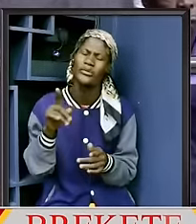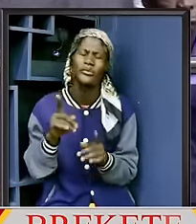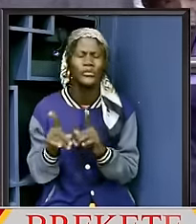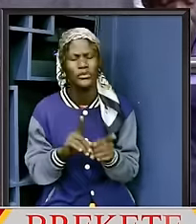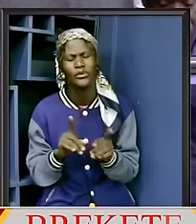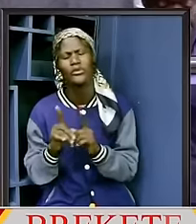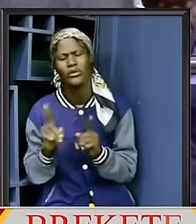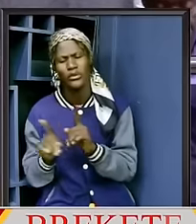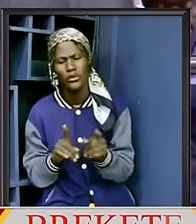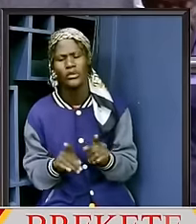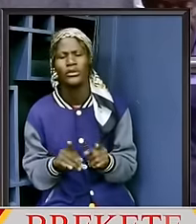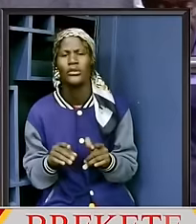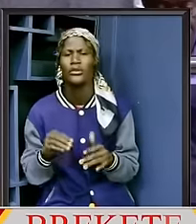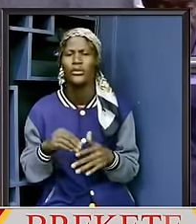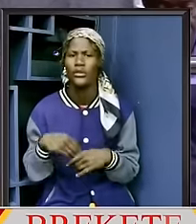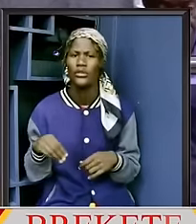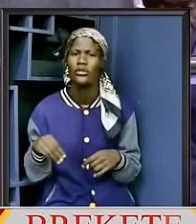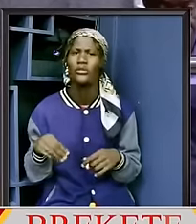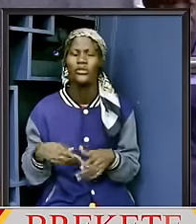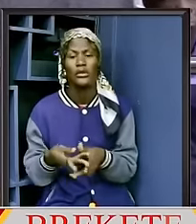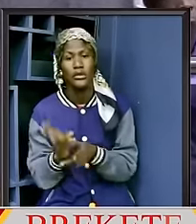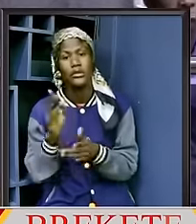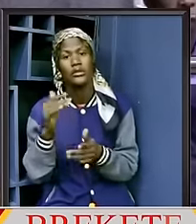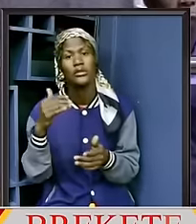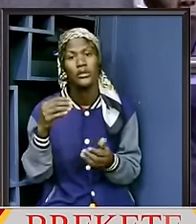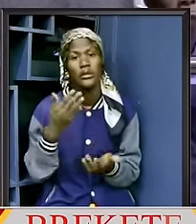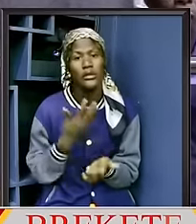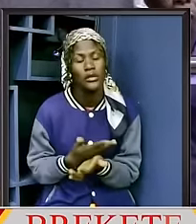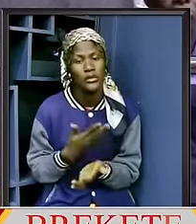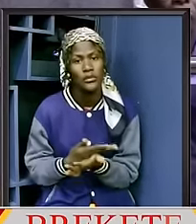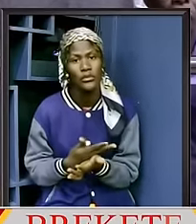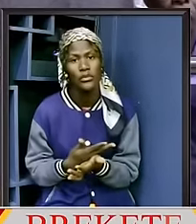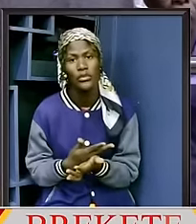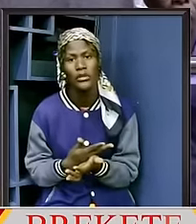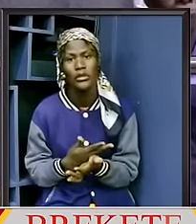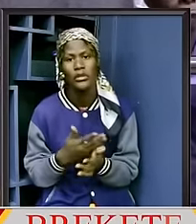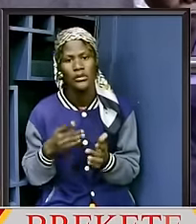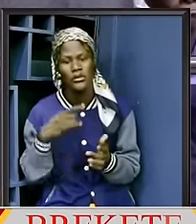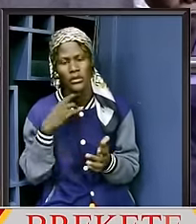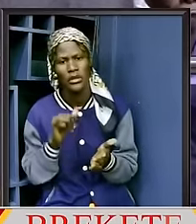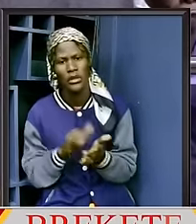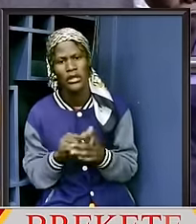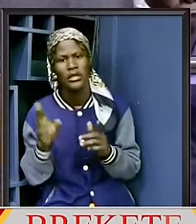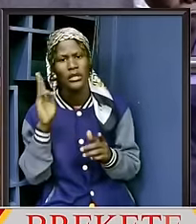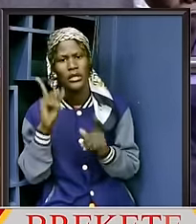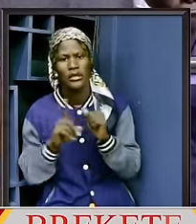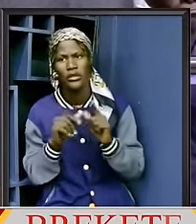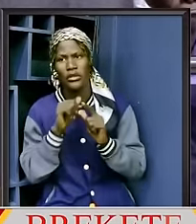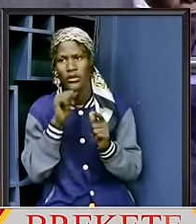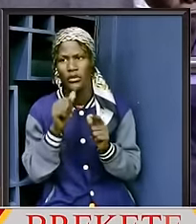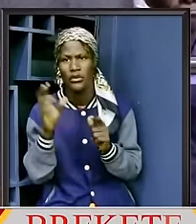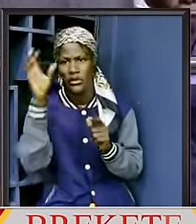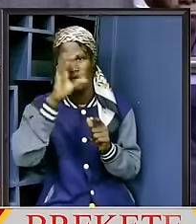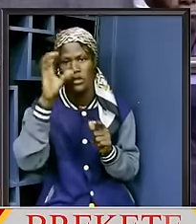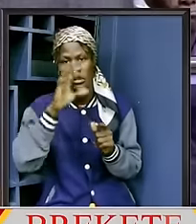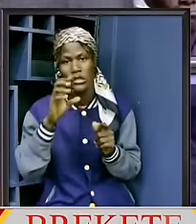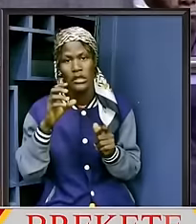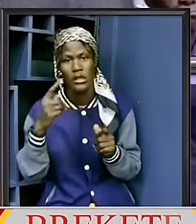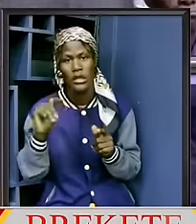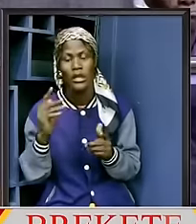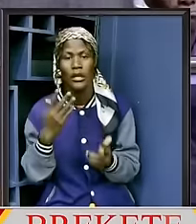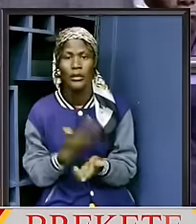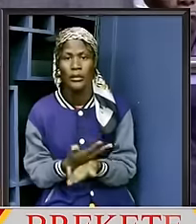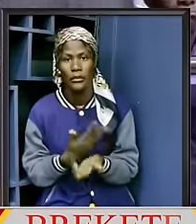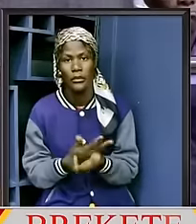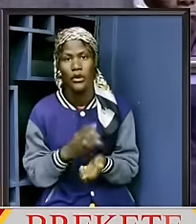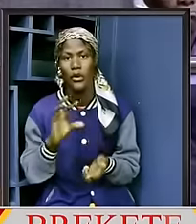long. So we send money to my director. My director will say he did not receive the money. So he's giving me issue. The customer